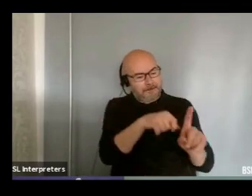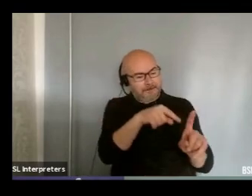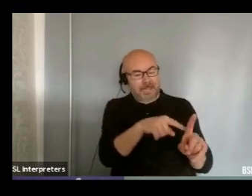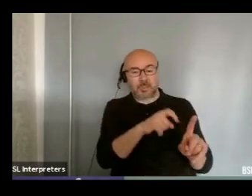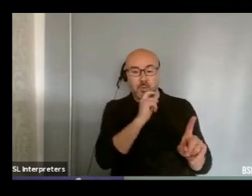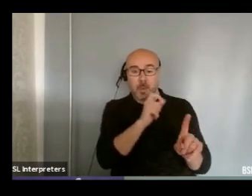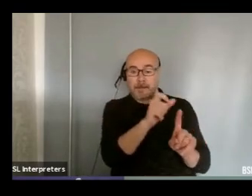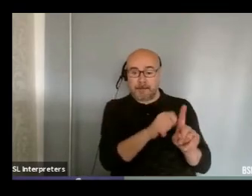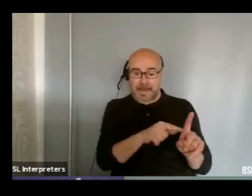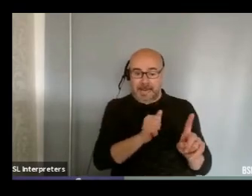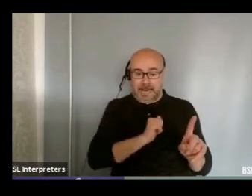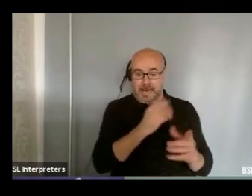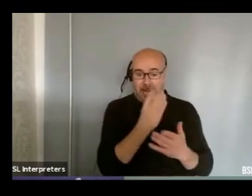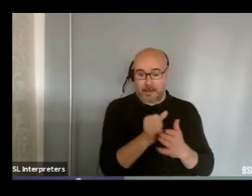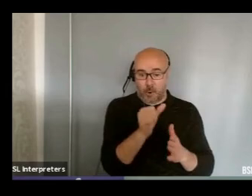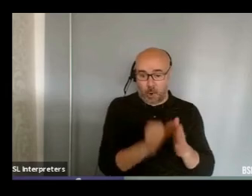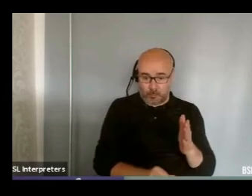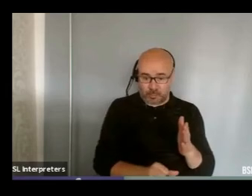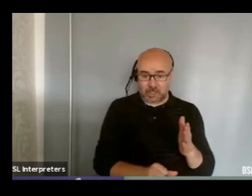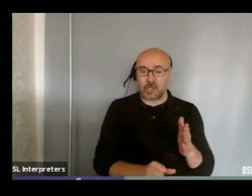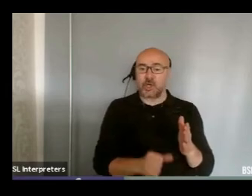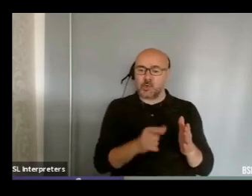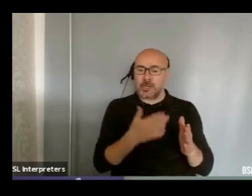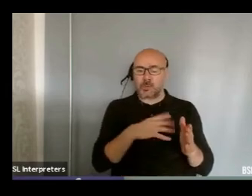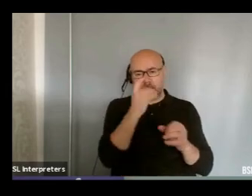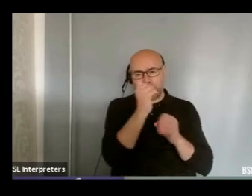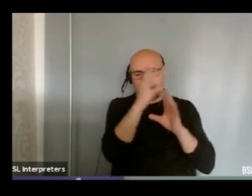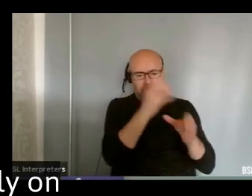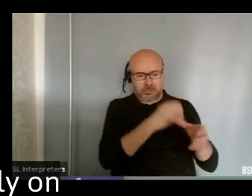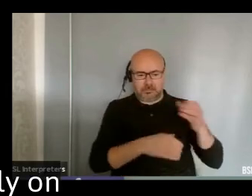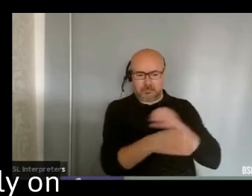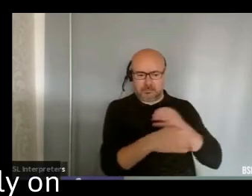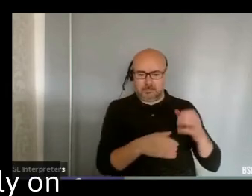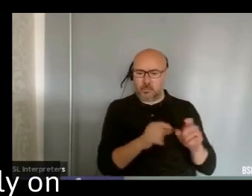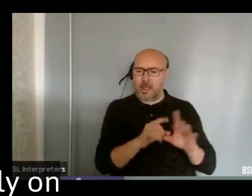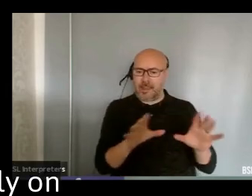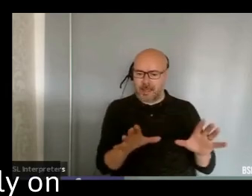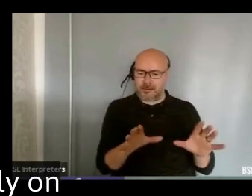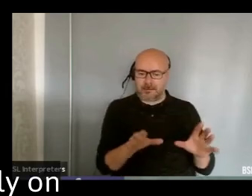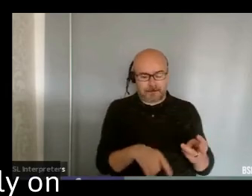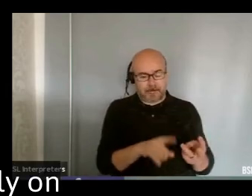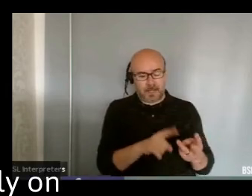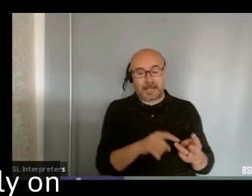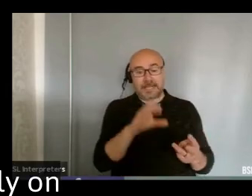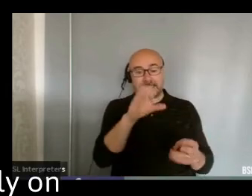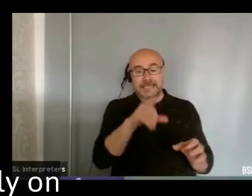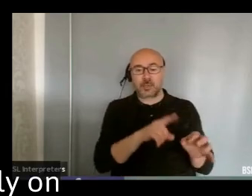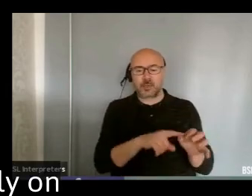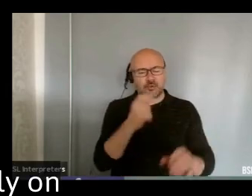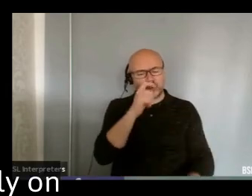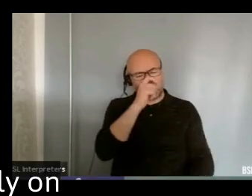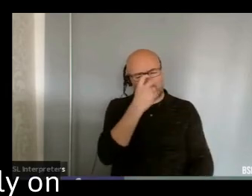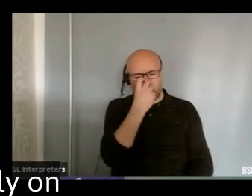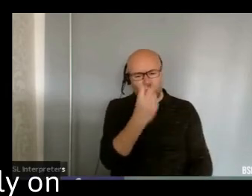just like you are. And then work on your CQ, your curiosity quotient. It might be sitting with your family